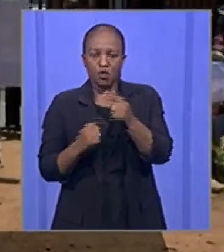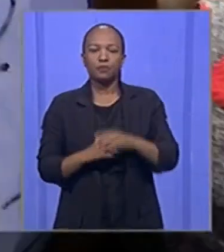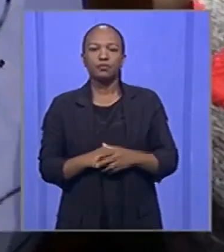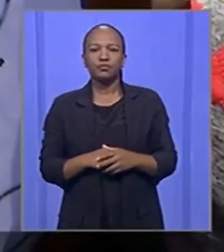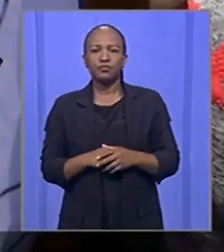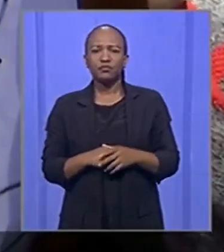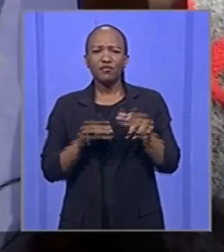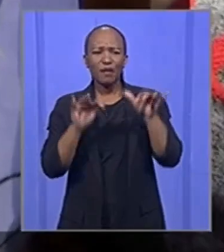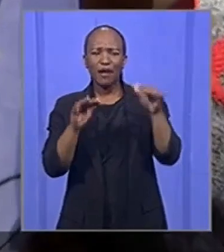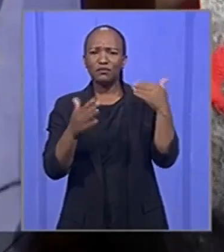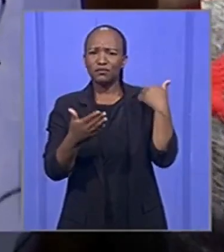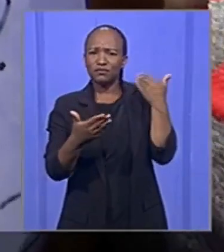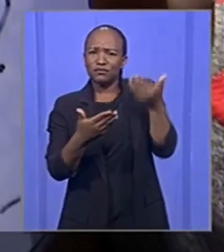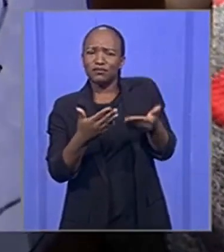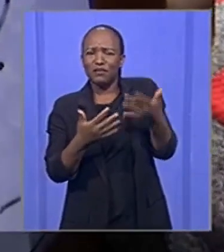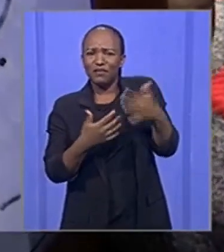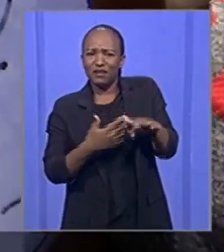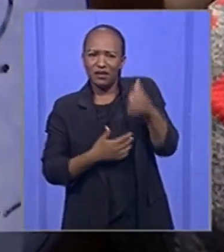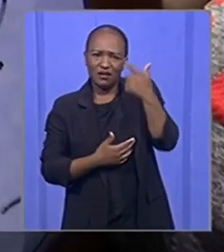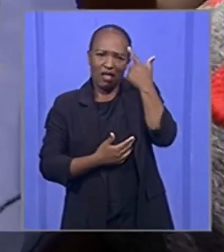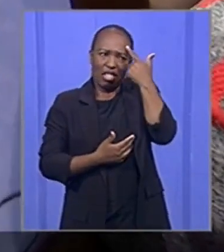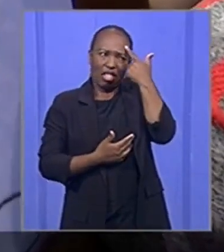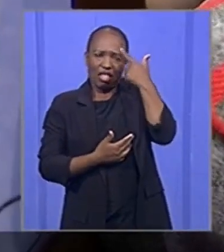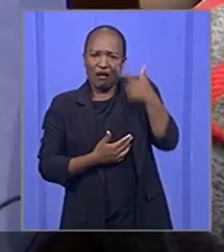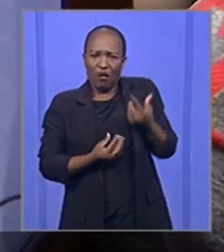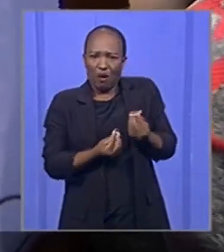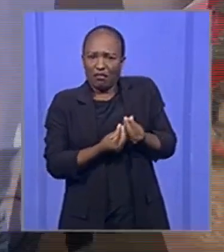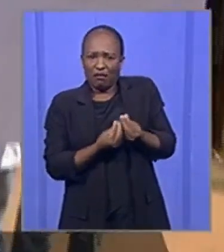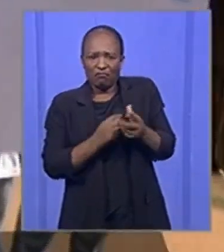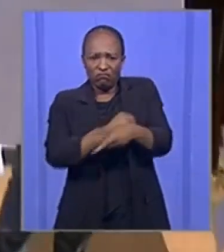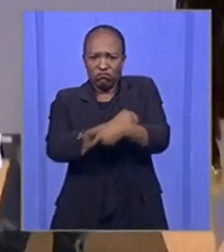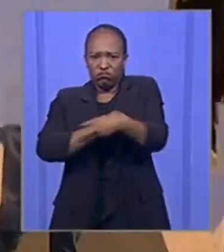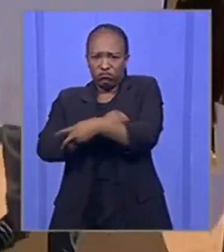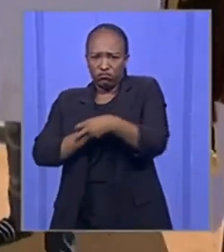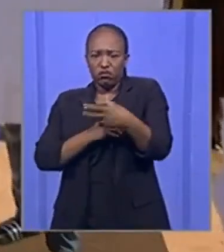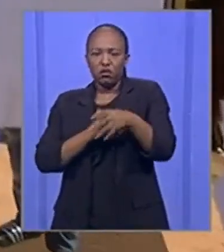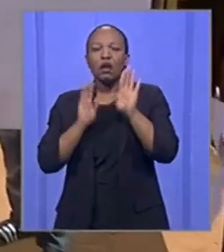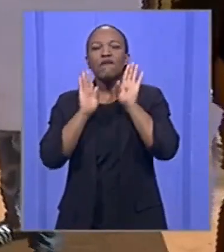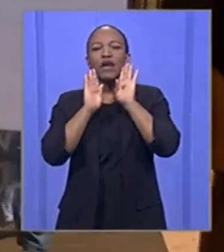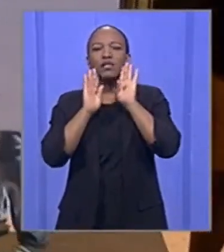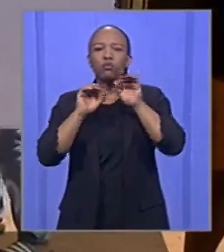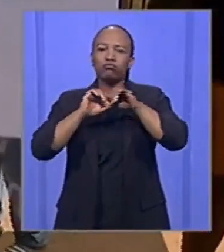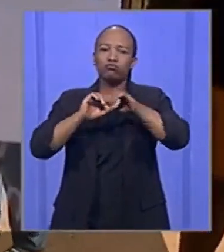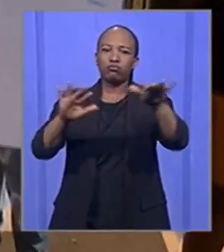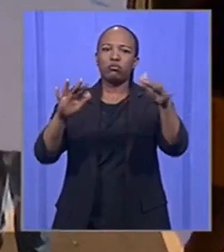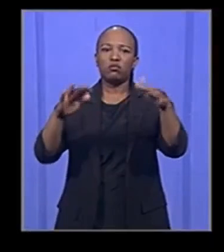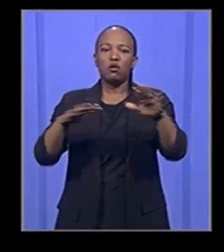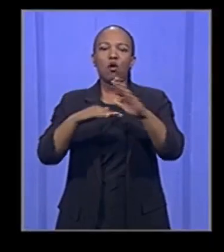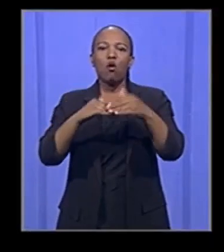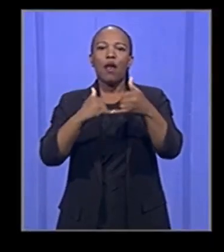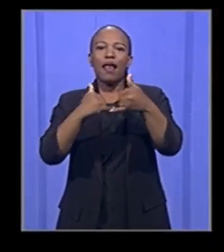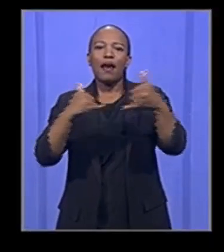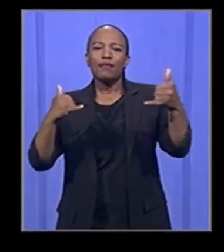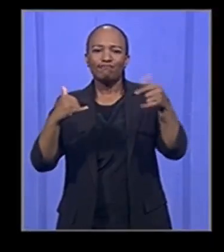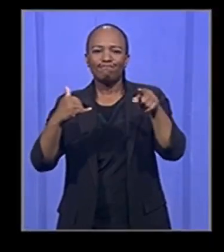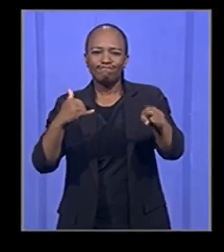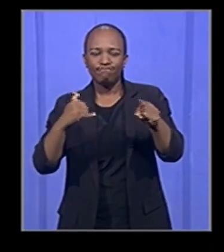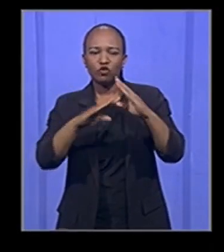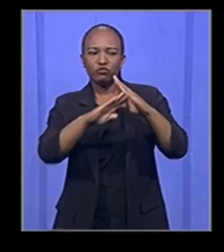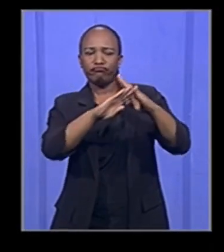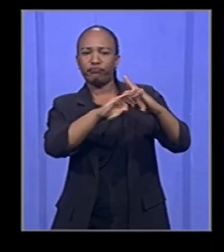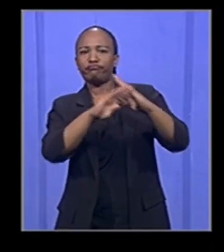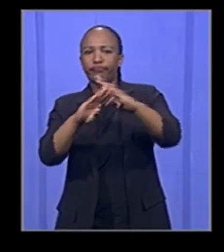ba neng ba tsiediwa ka dipapatso tsa mo mafaratlhatlheng a Facebook go ile go tlhamiwa setlamo sa online robbery combat team ka go